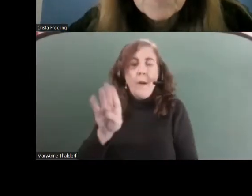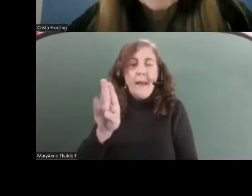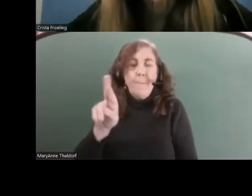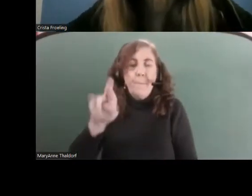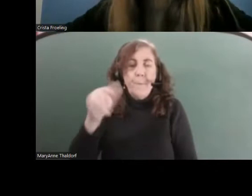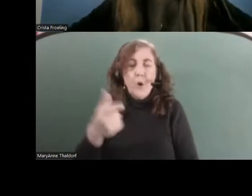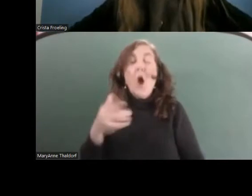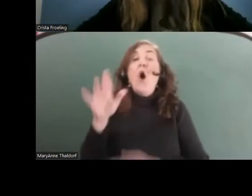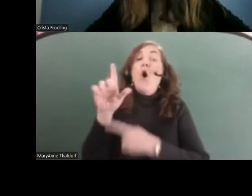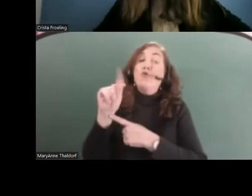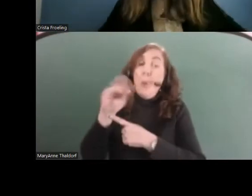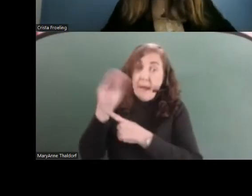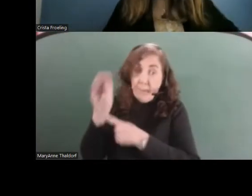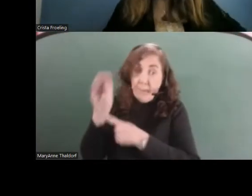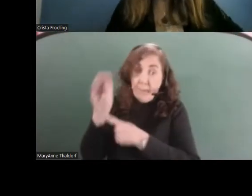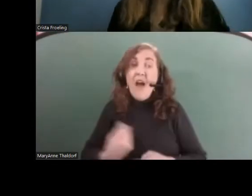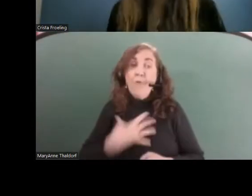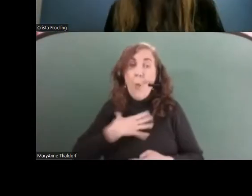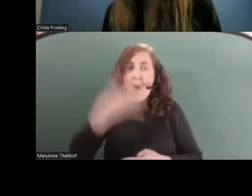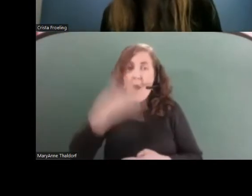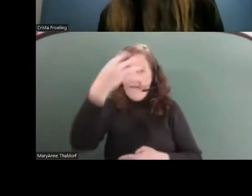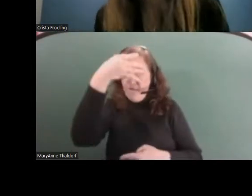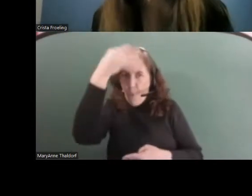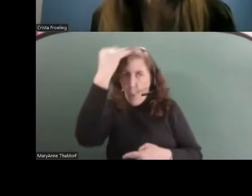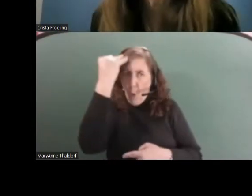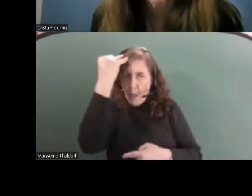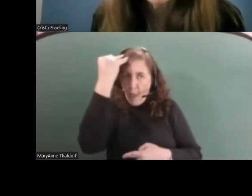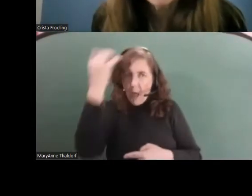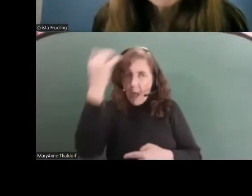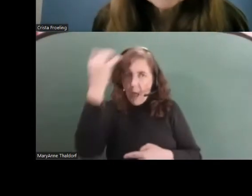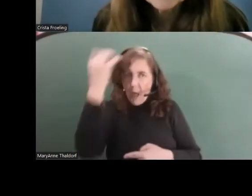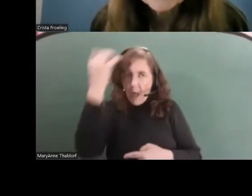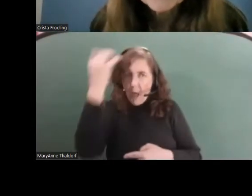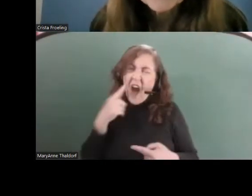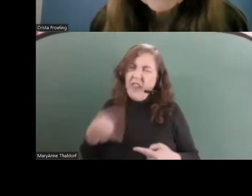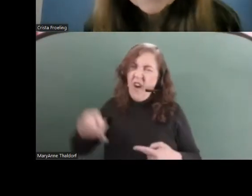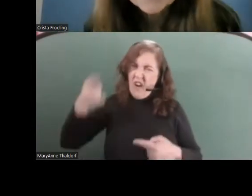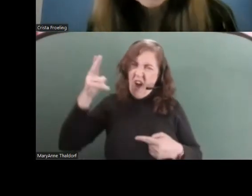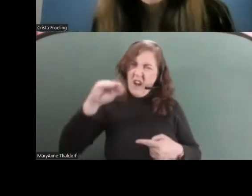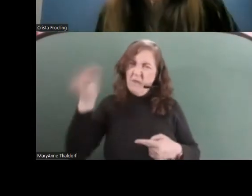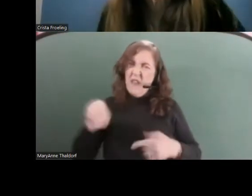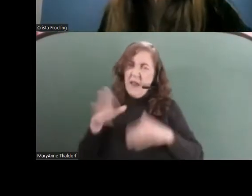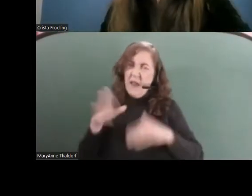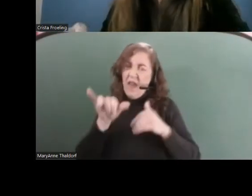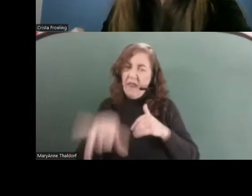white forelock, but I thought that was much higher than that.